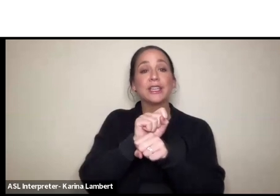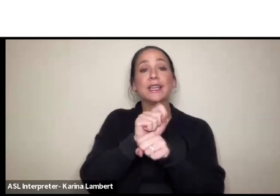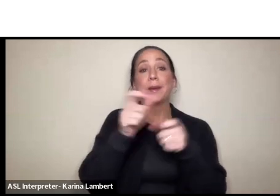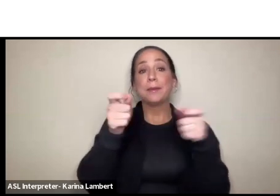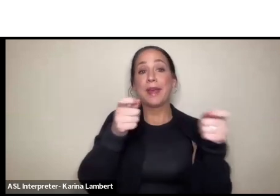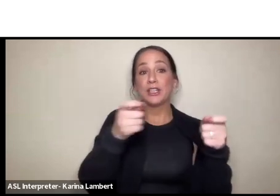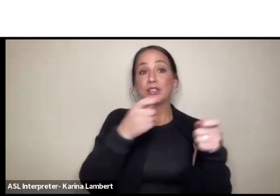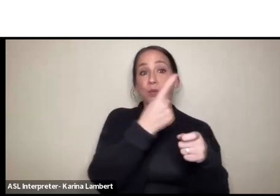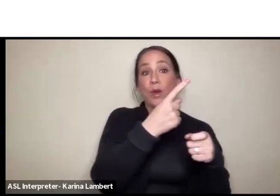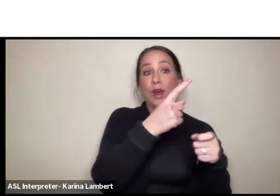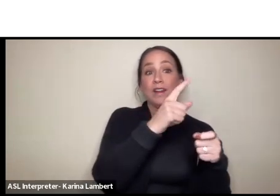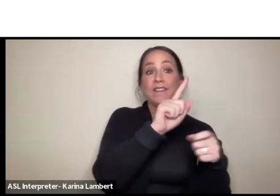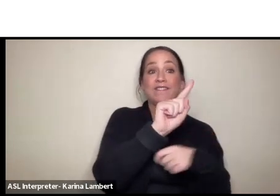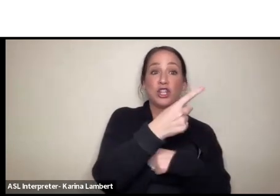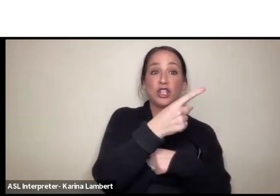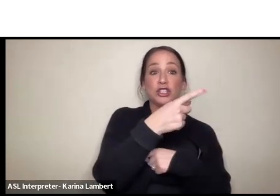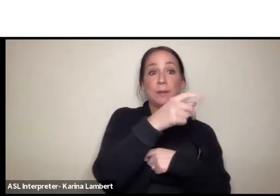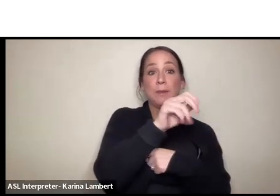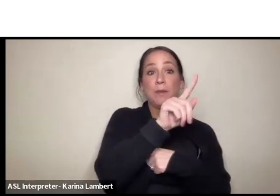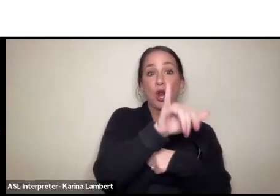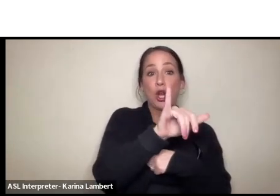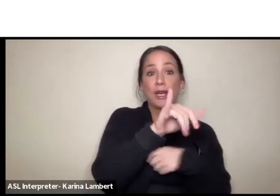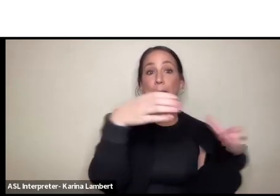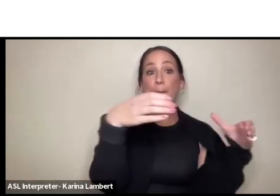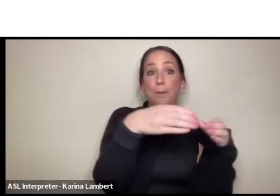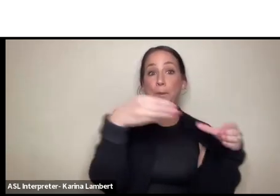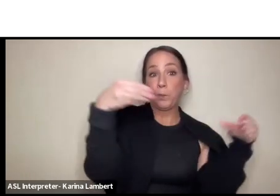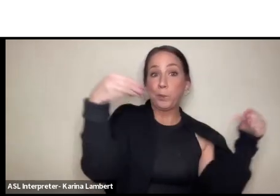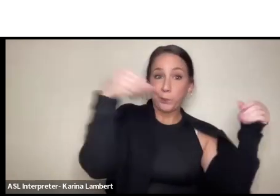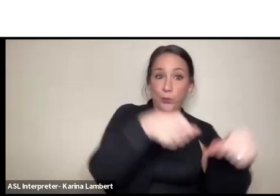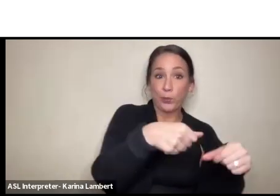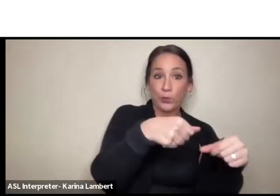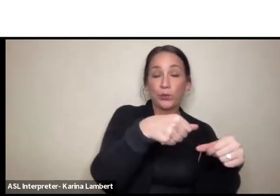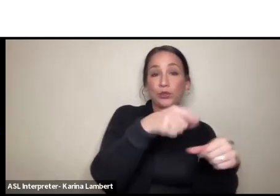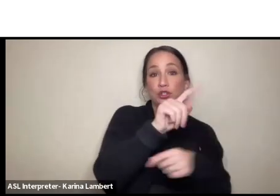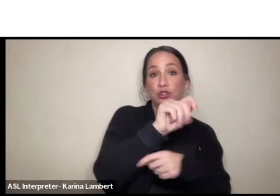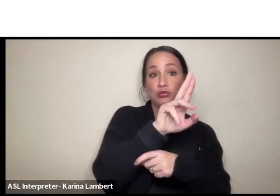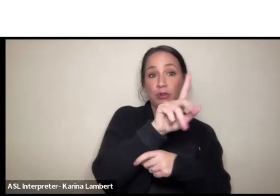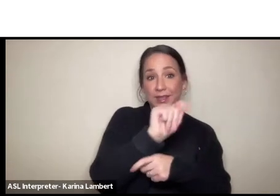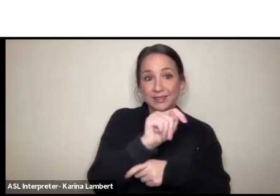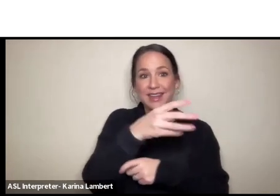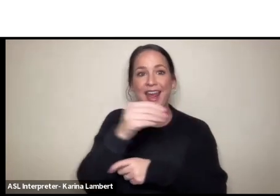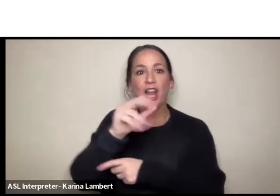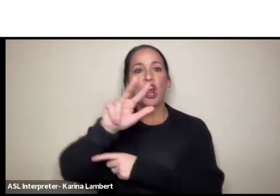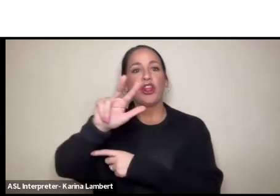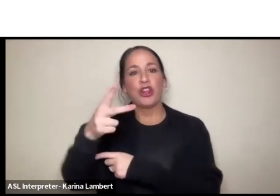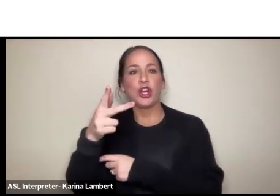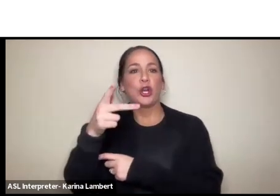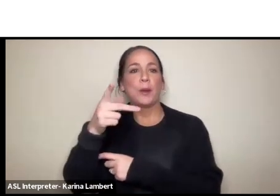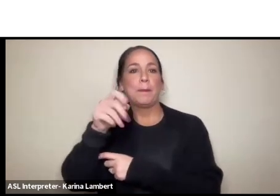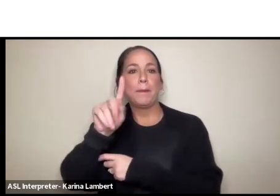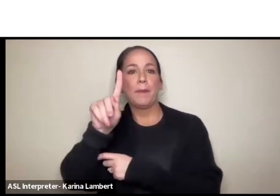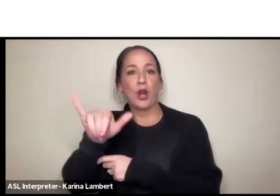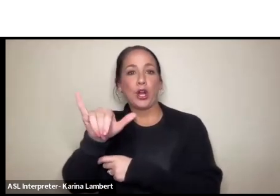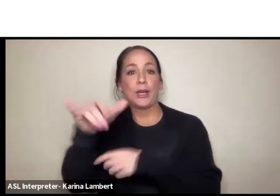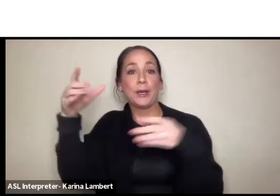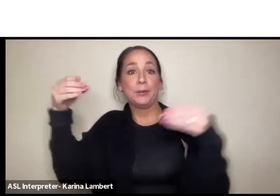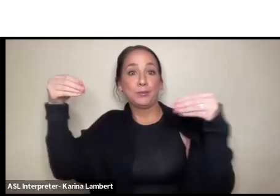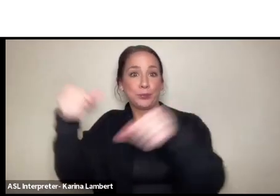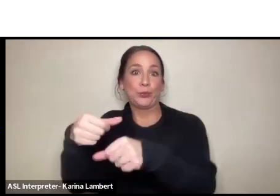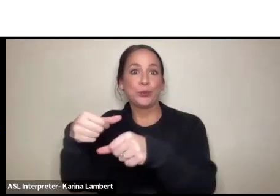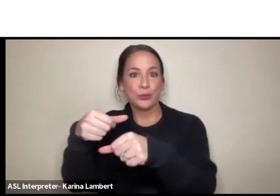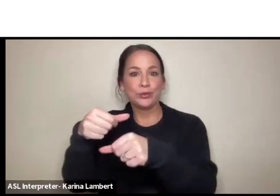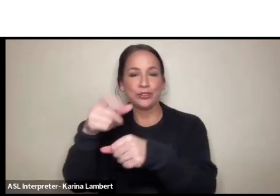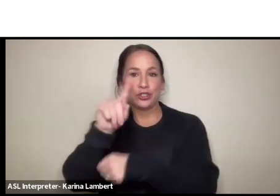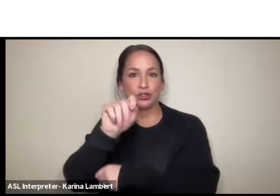pooled trust, and we manage a third-party pooled trust. So I think what I've not